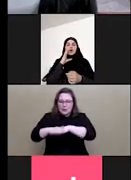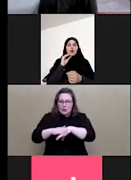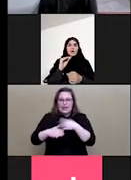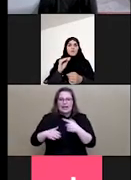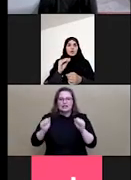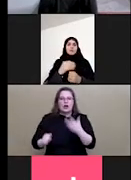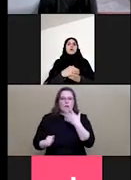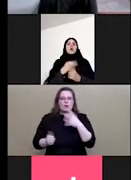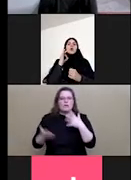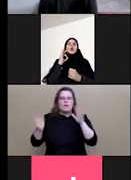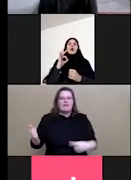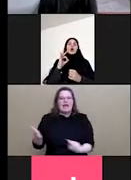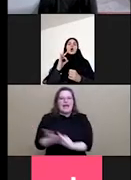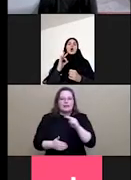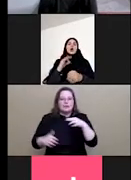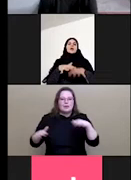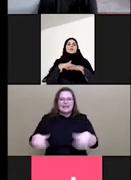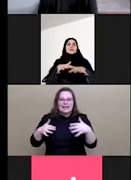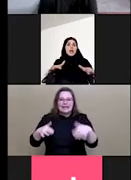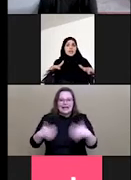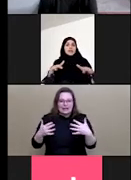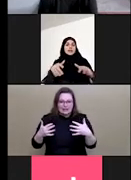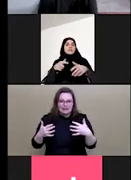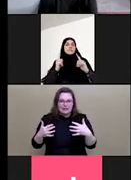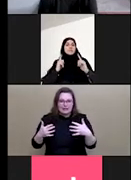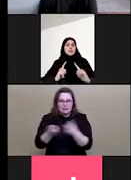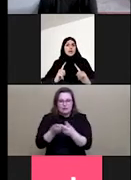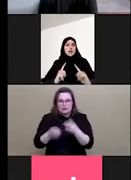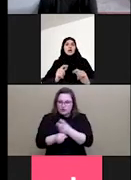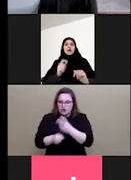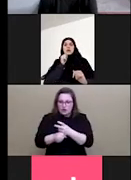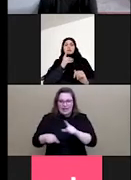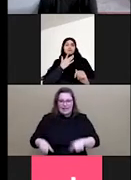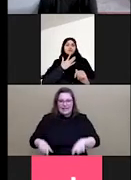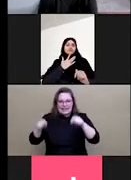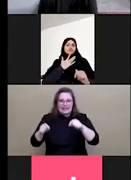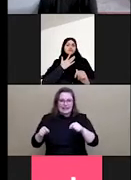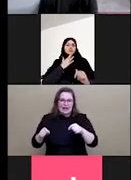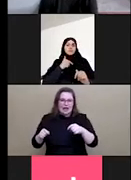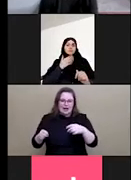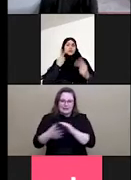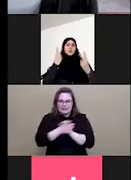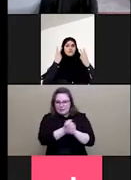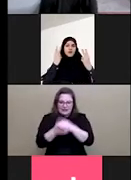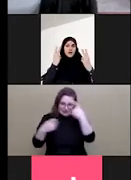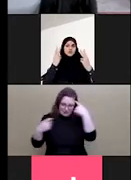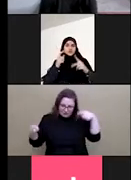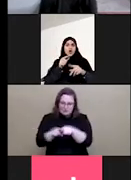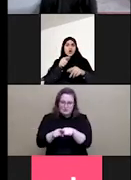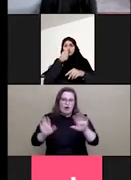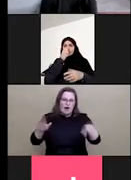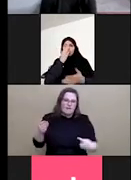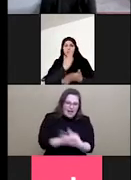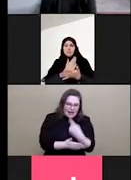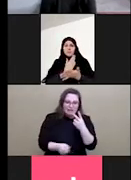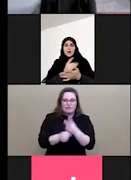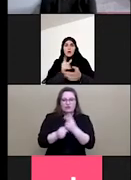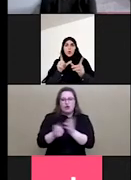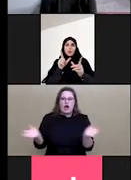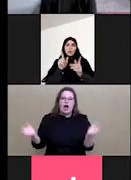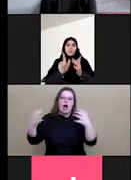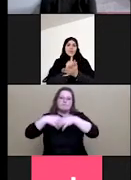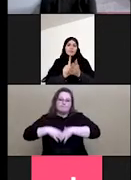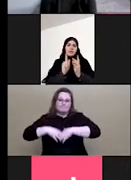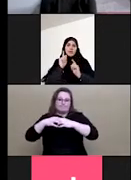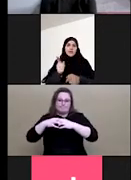happened during the war, whether we can find common ground about what happened and overcome, you know, deal with the past in this way, then it